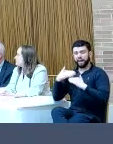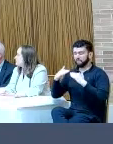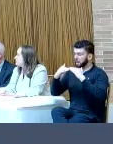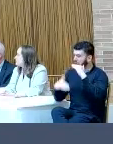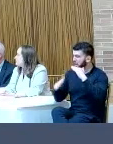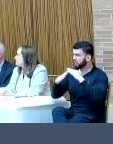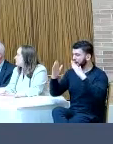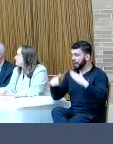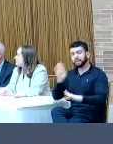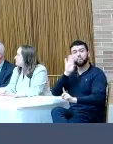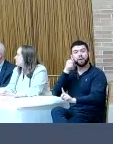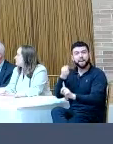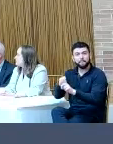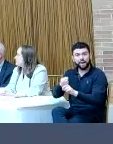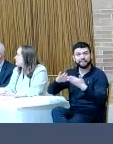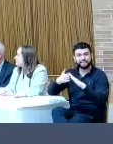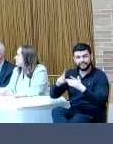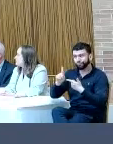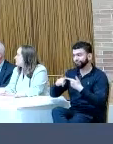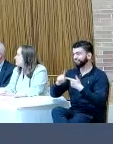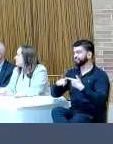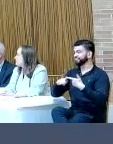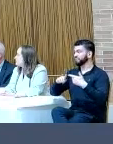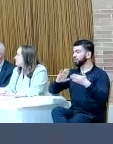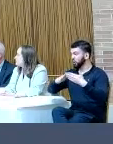it affects your community and it affects